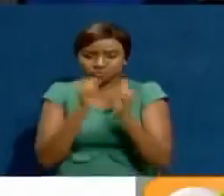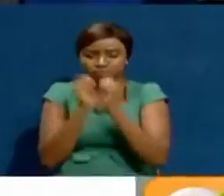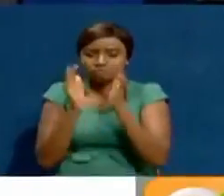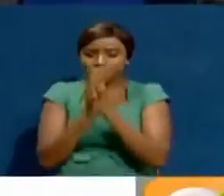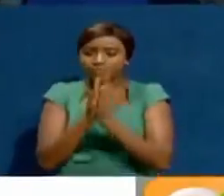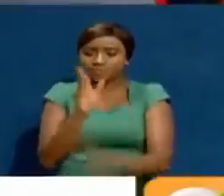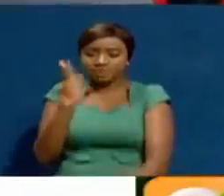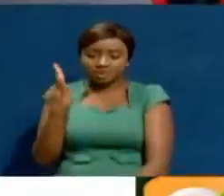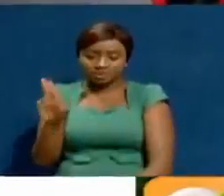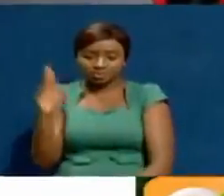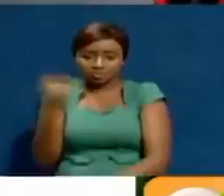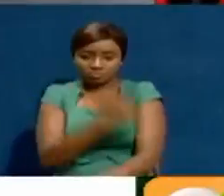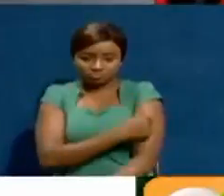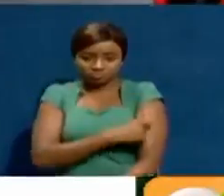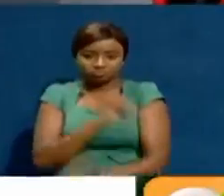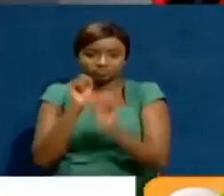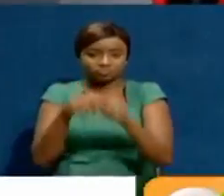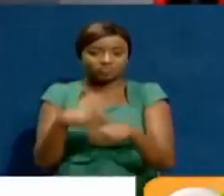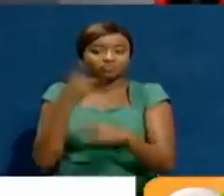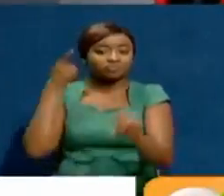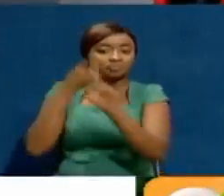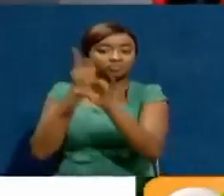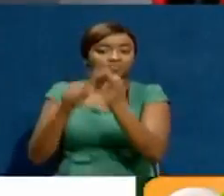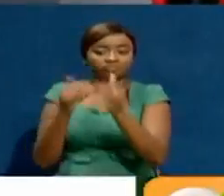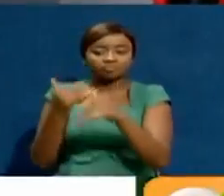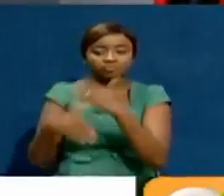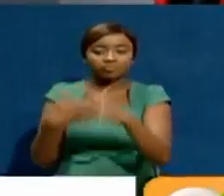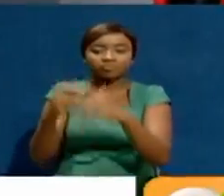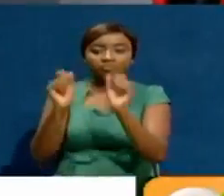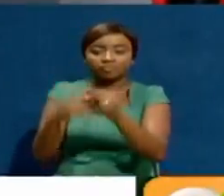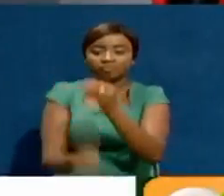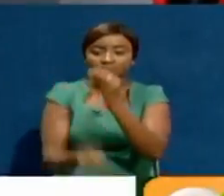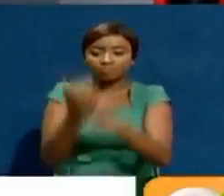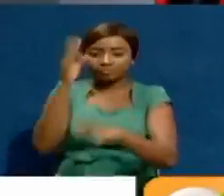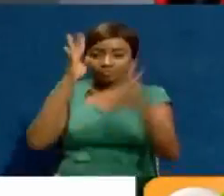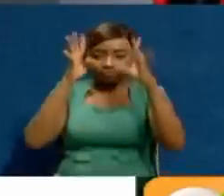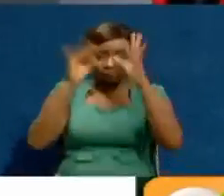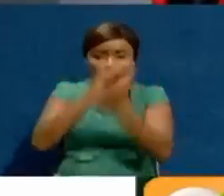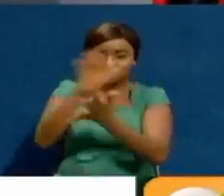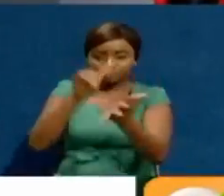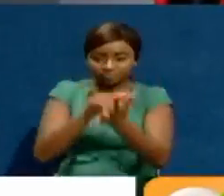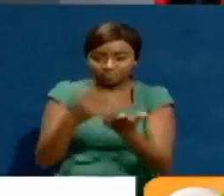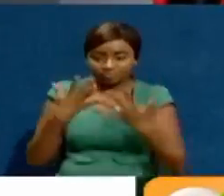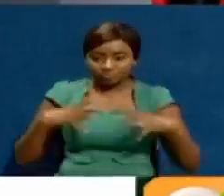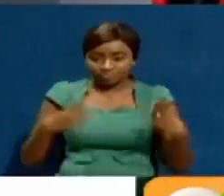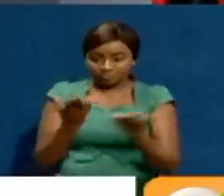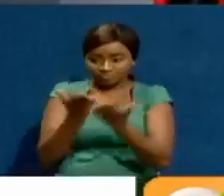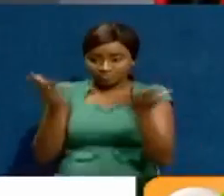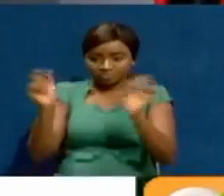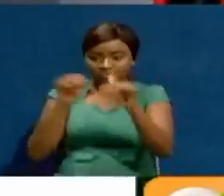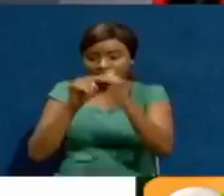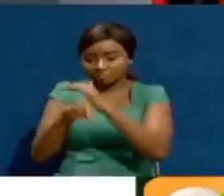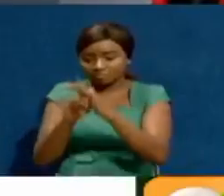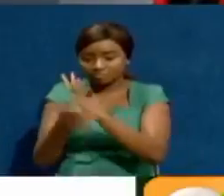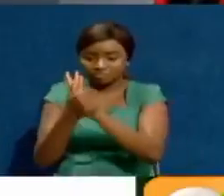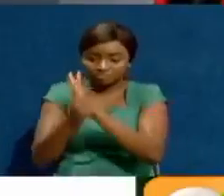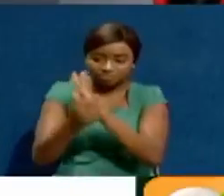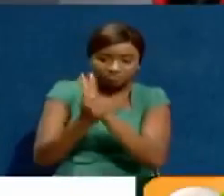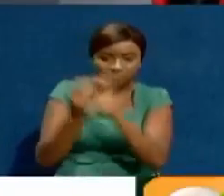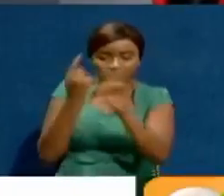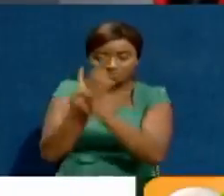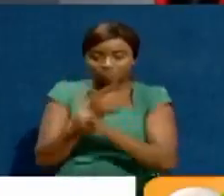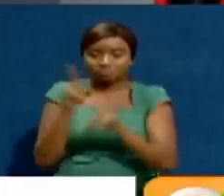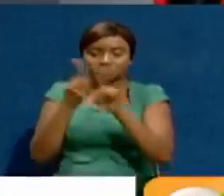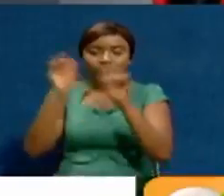collaborate with the KU Hospital. Part of the benefit is an innovation center for medics who will gain technical support on clinical